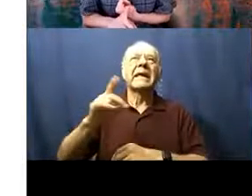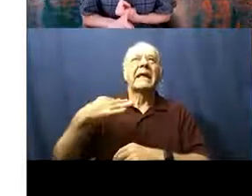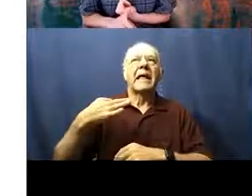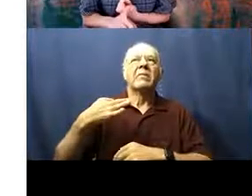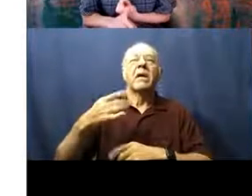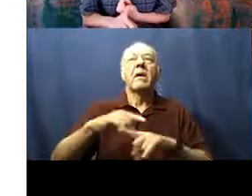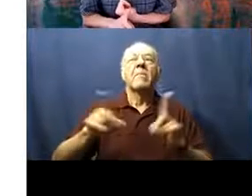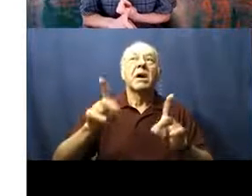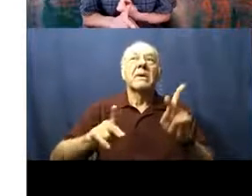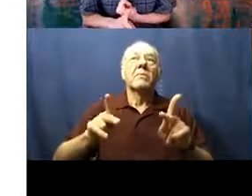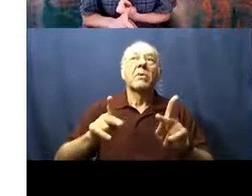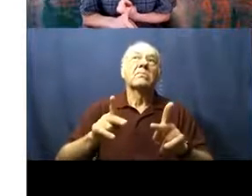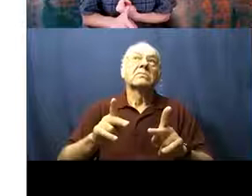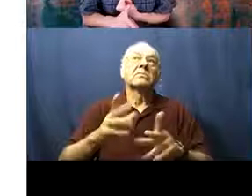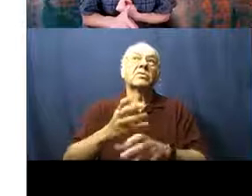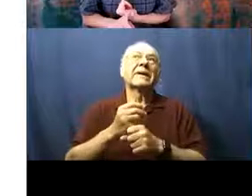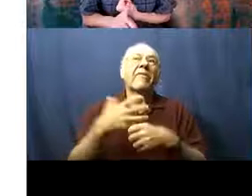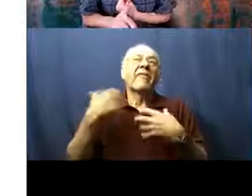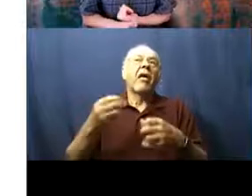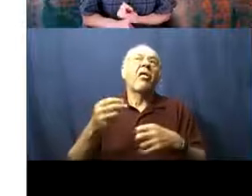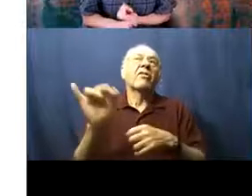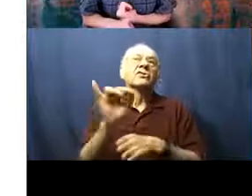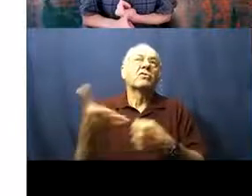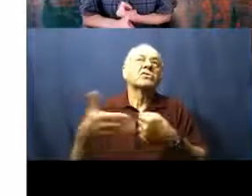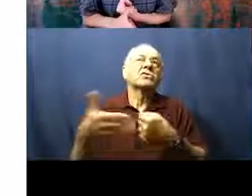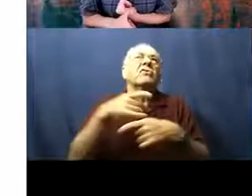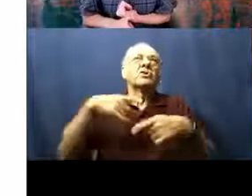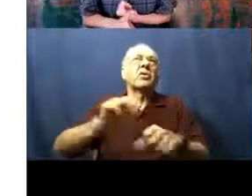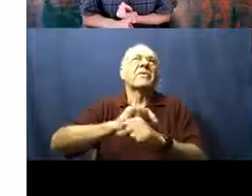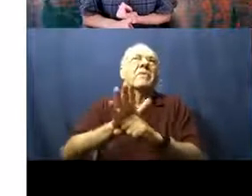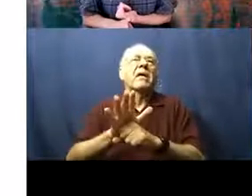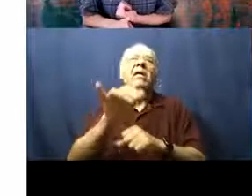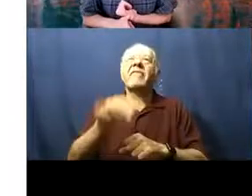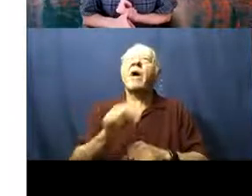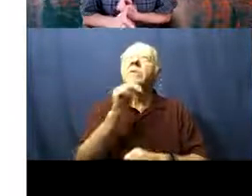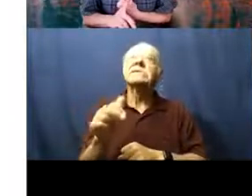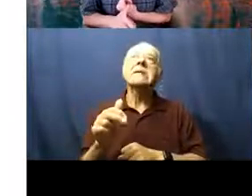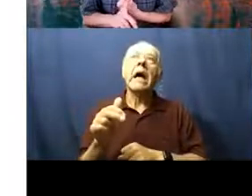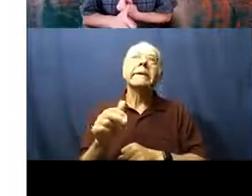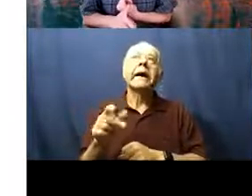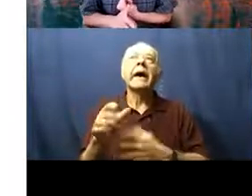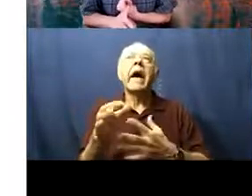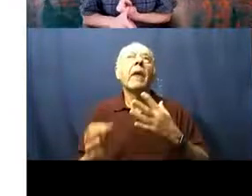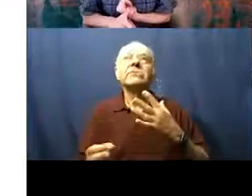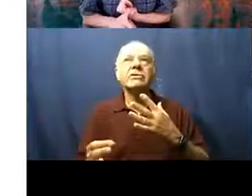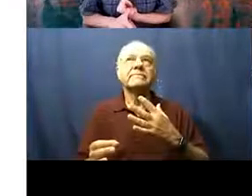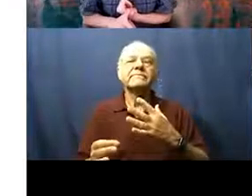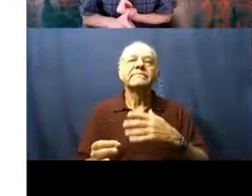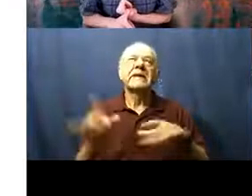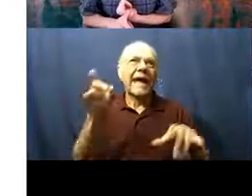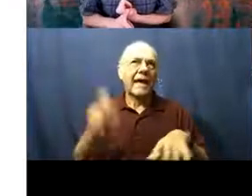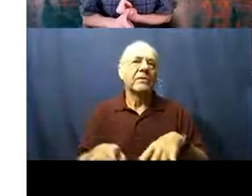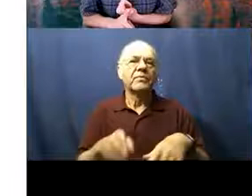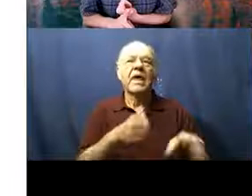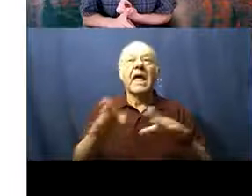that people would have the healthcare coverage they needed during a global pandemic. That was non-optional. And also at the same time,